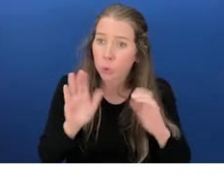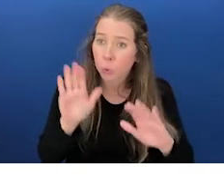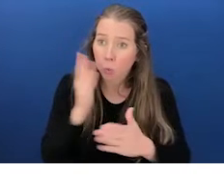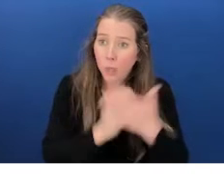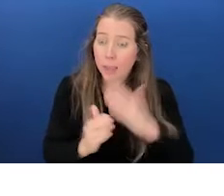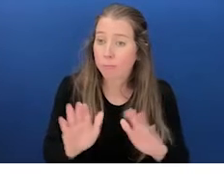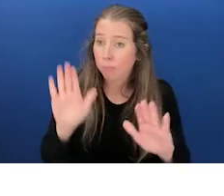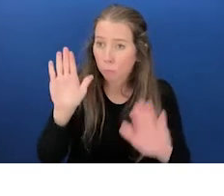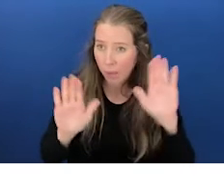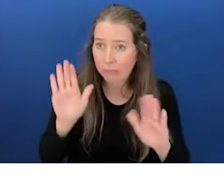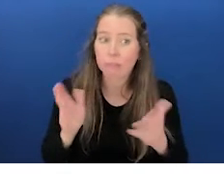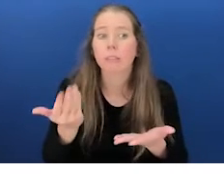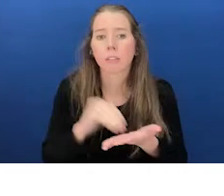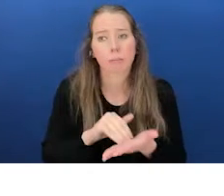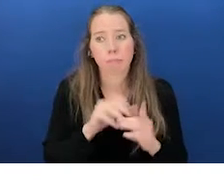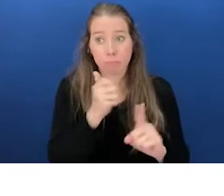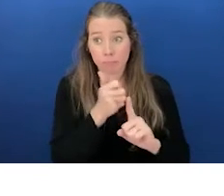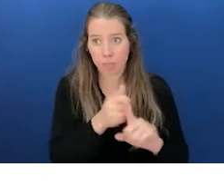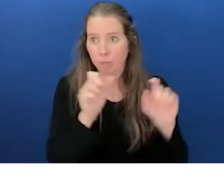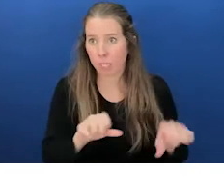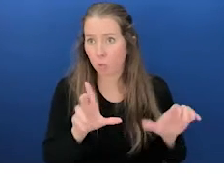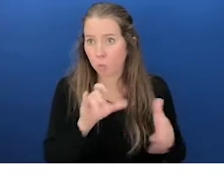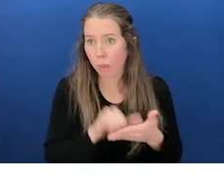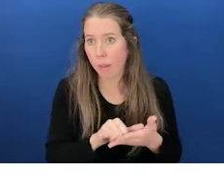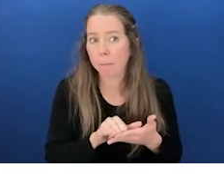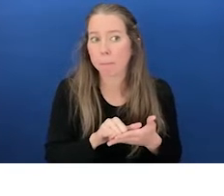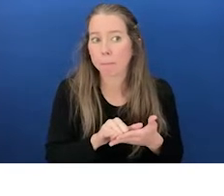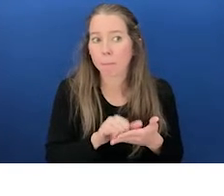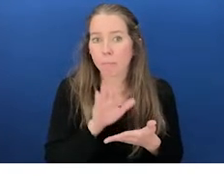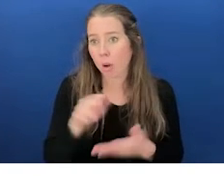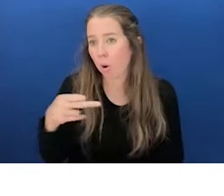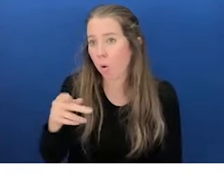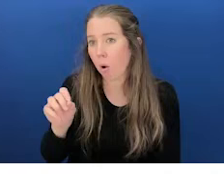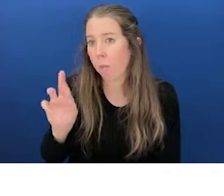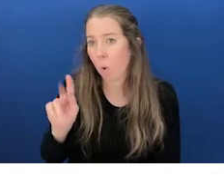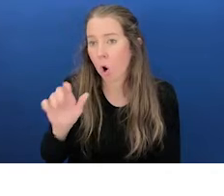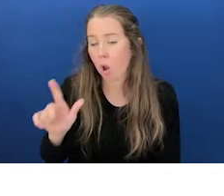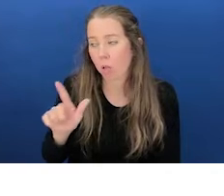again, this is something that they can do on their own portal, so that